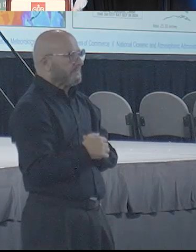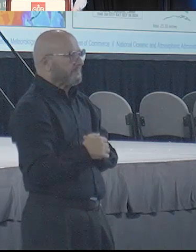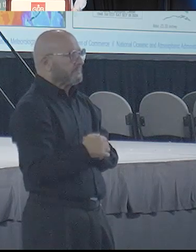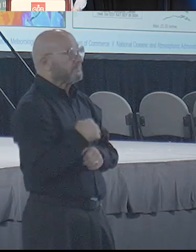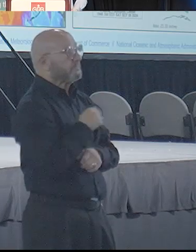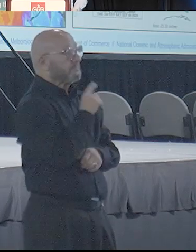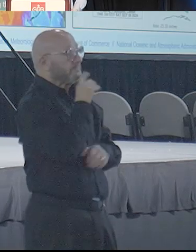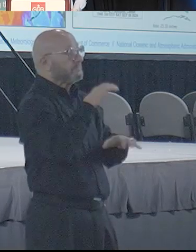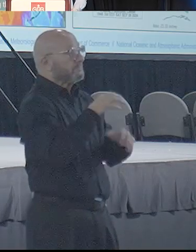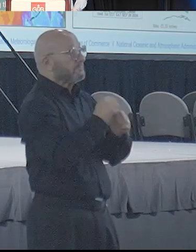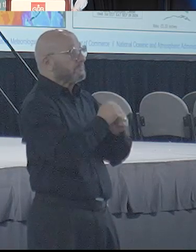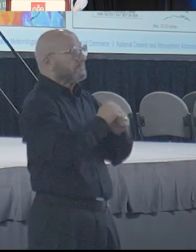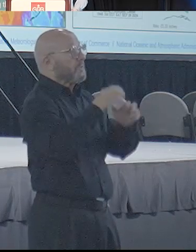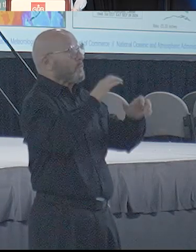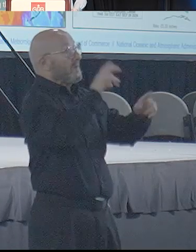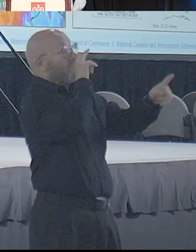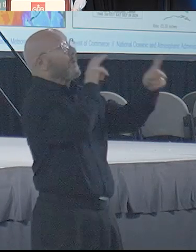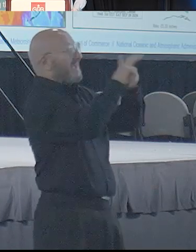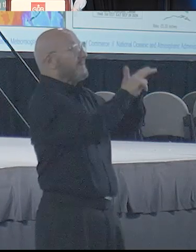good job with these rainfall forecasts.